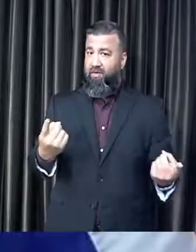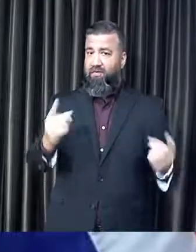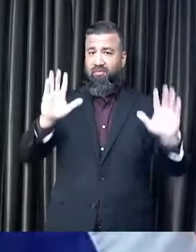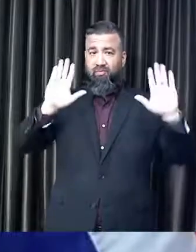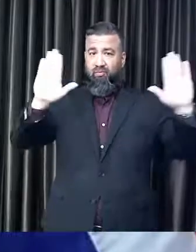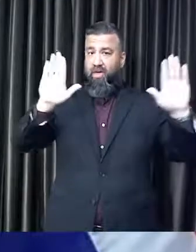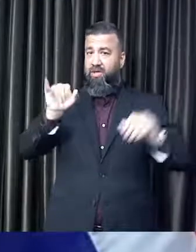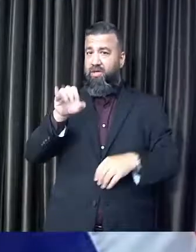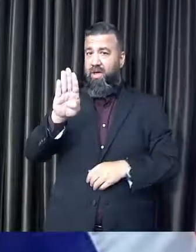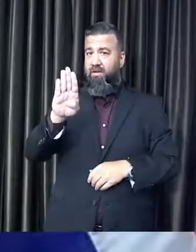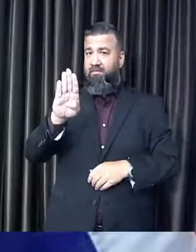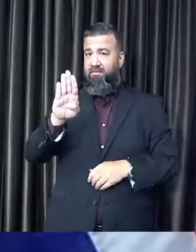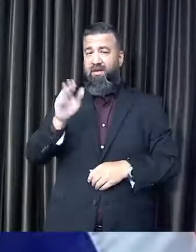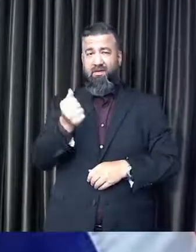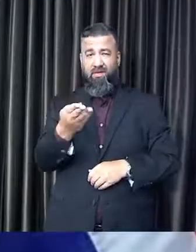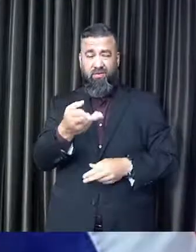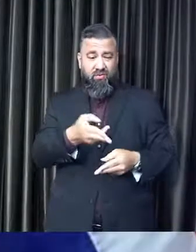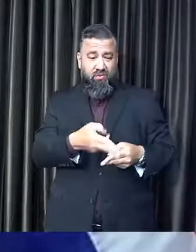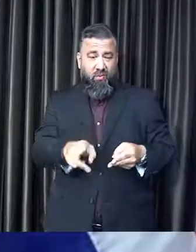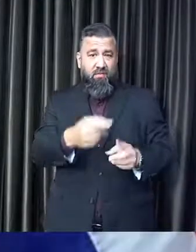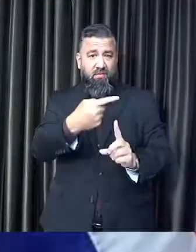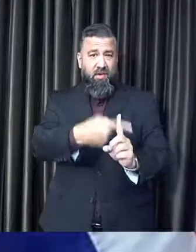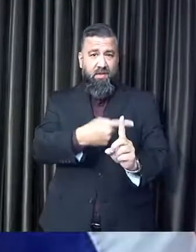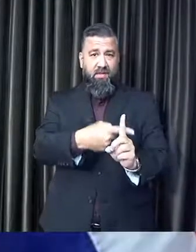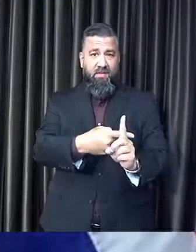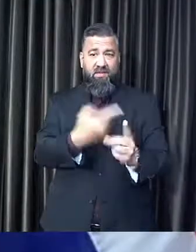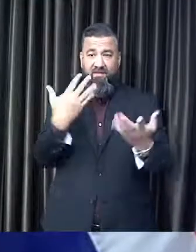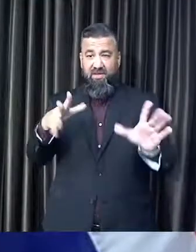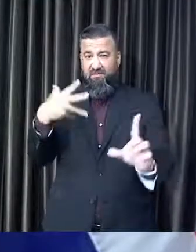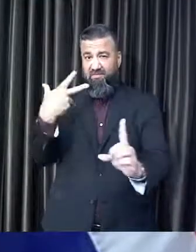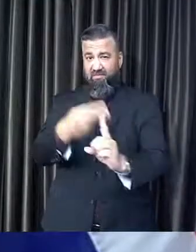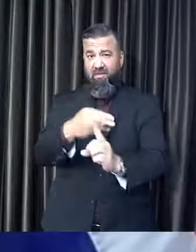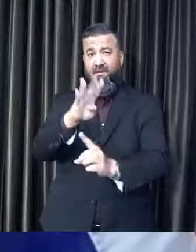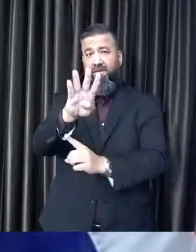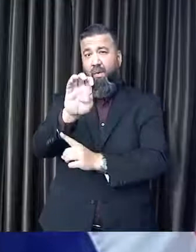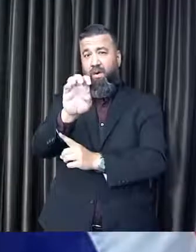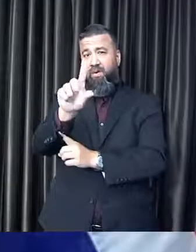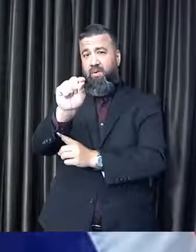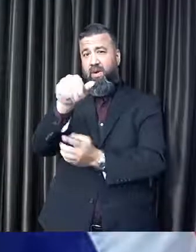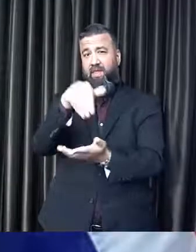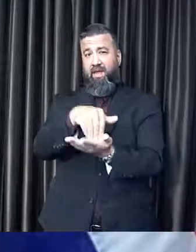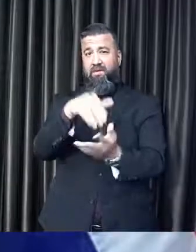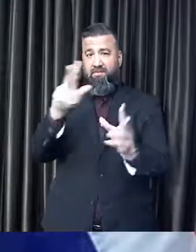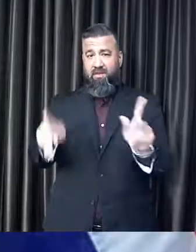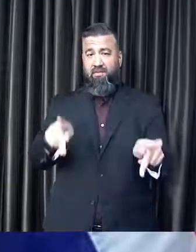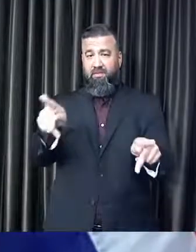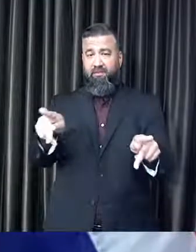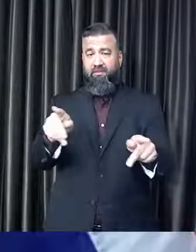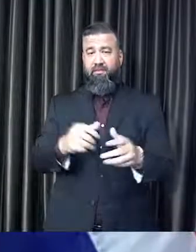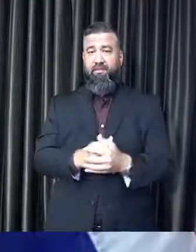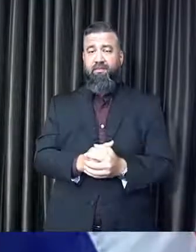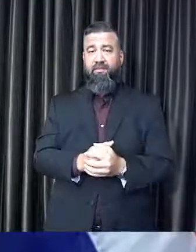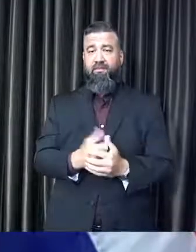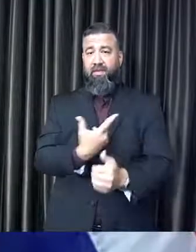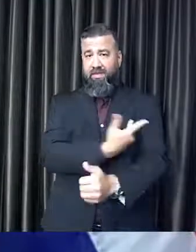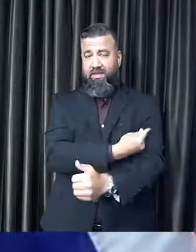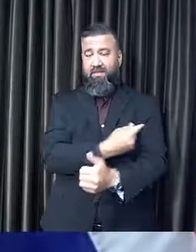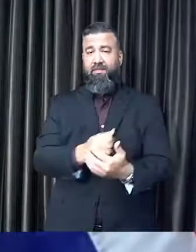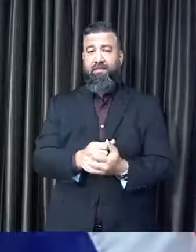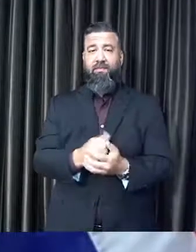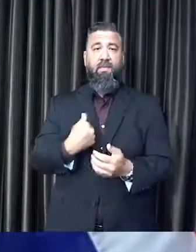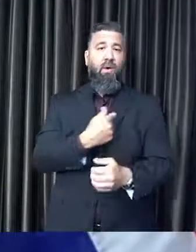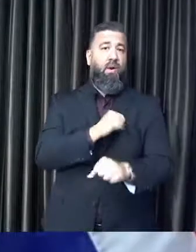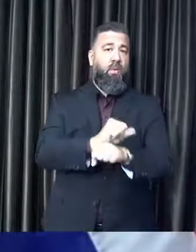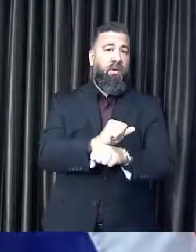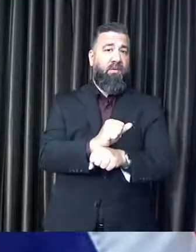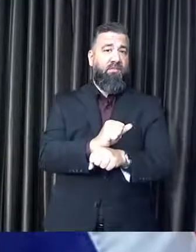few short months to get 420,000 St. Louis County residents vaccinated. But our work is far from